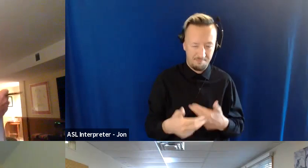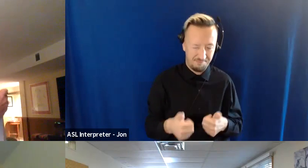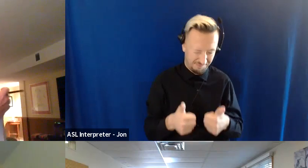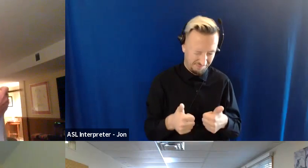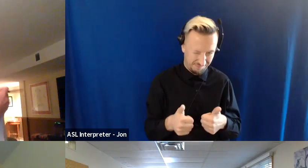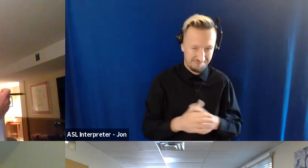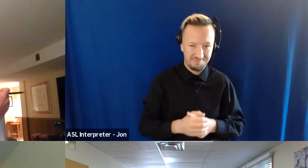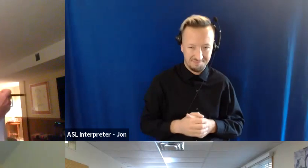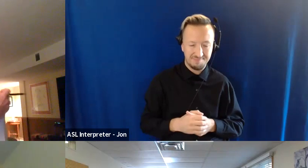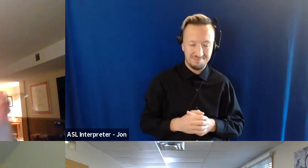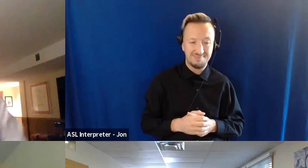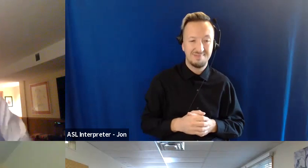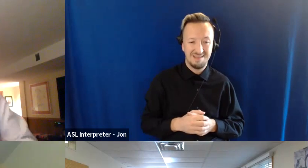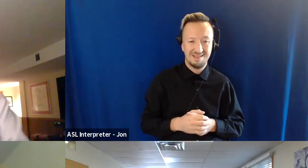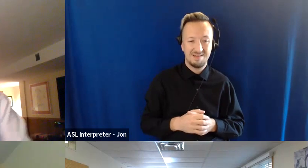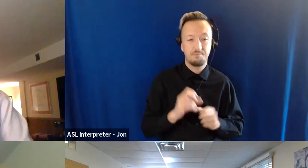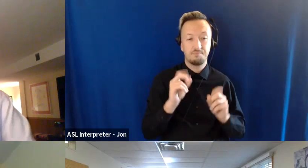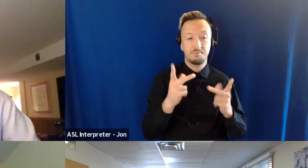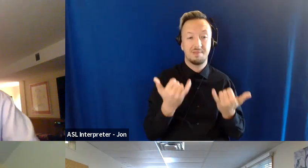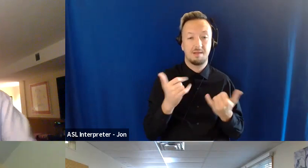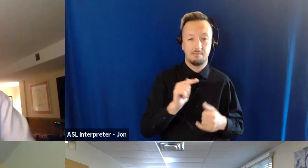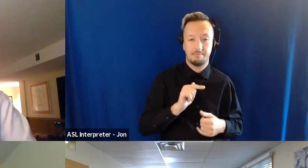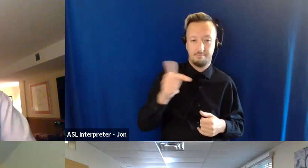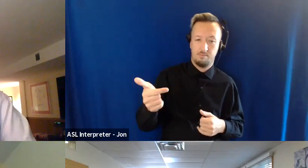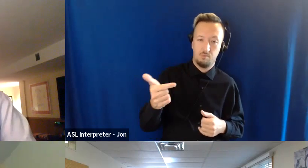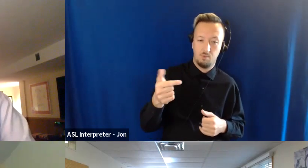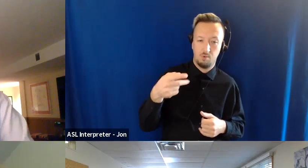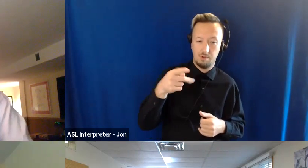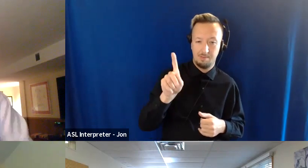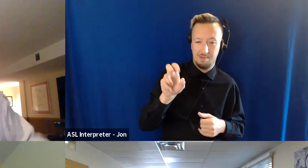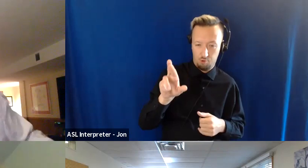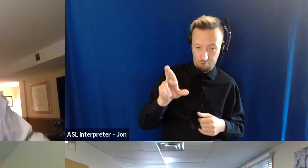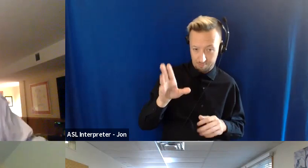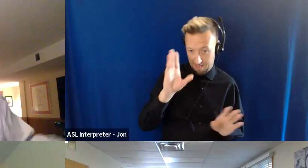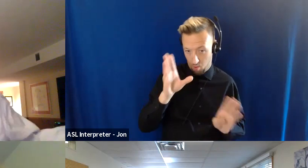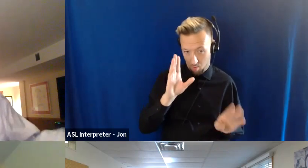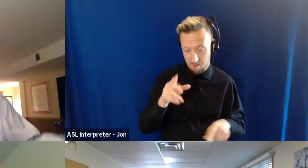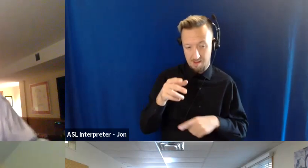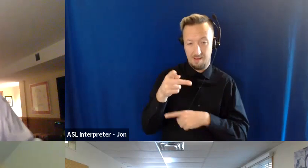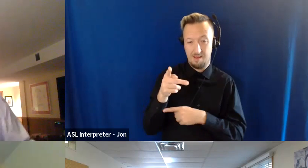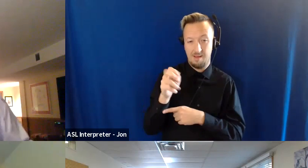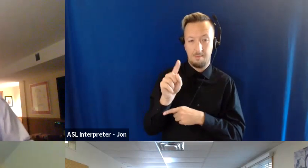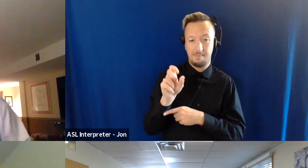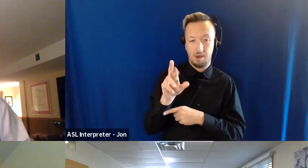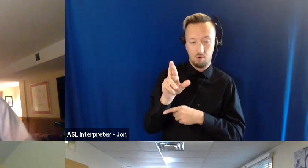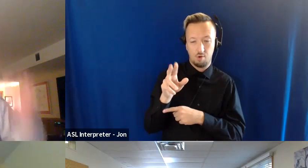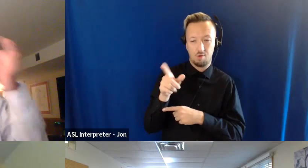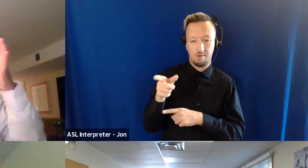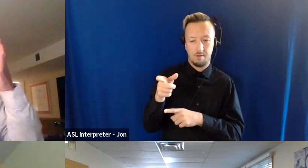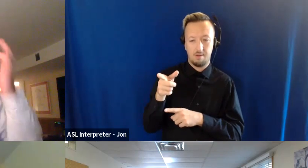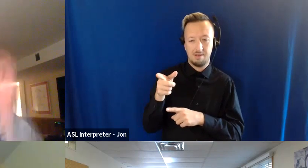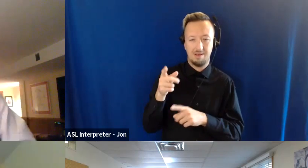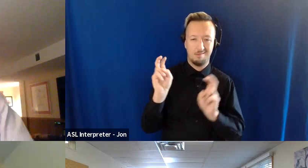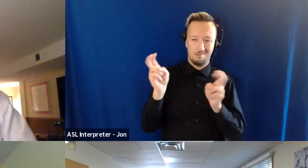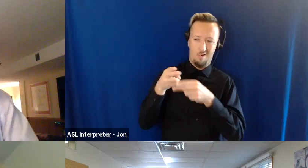nice. And so I'm going to turn it over to Peter. He can say hi. He is, as they said in the program, the